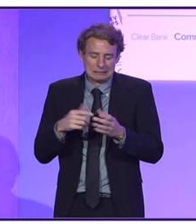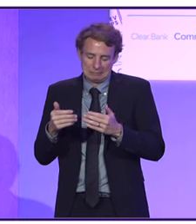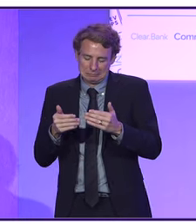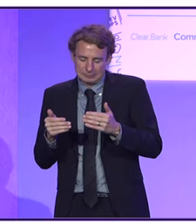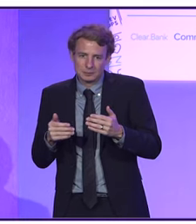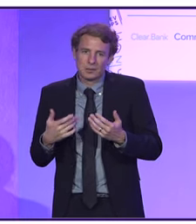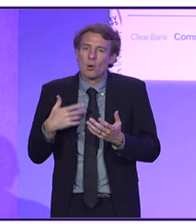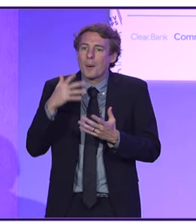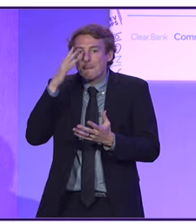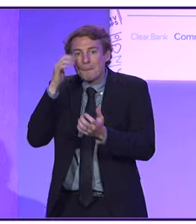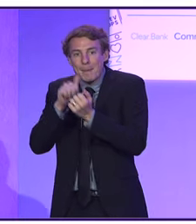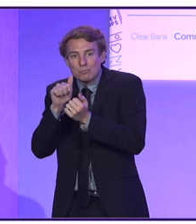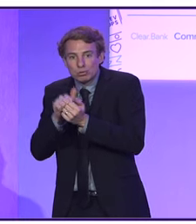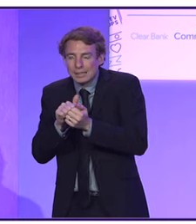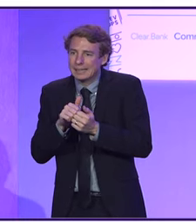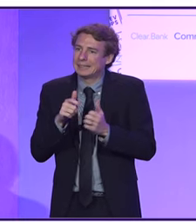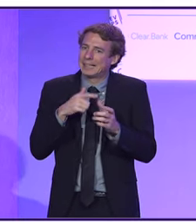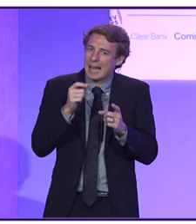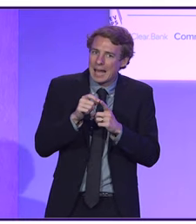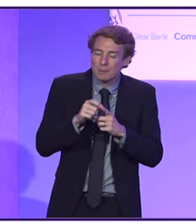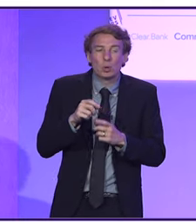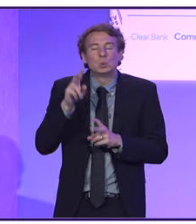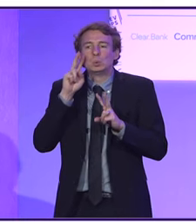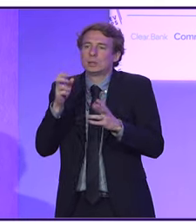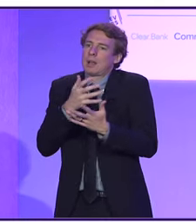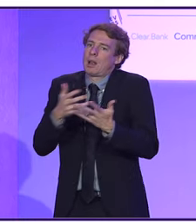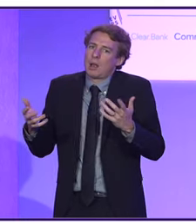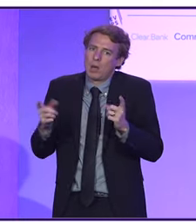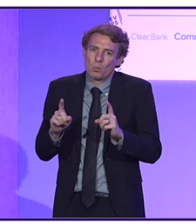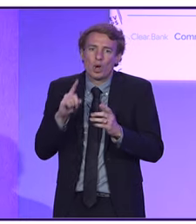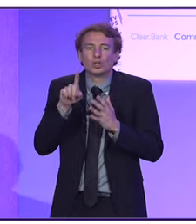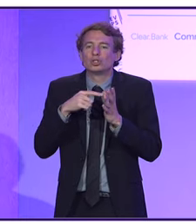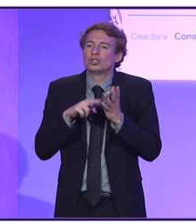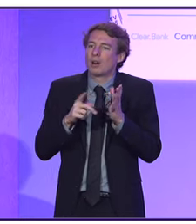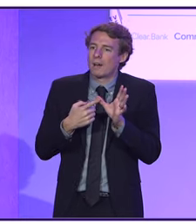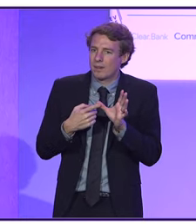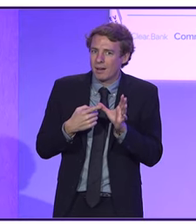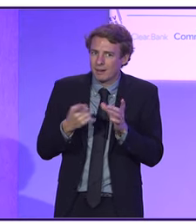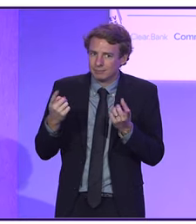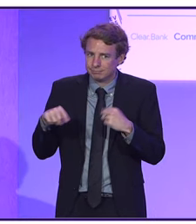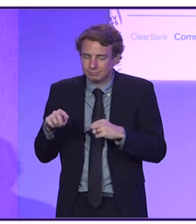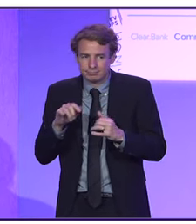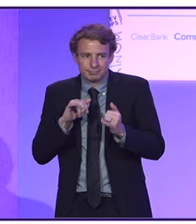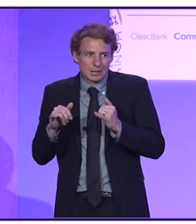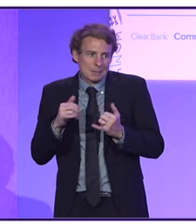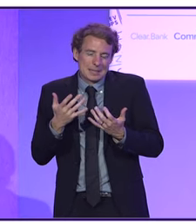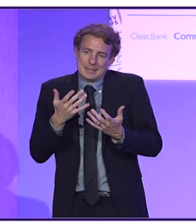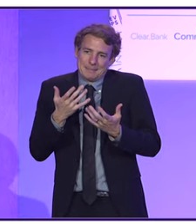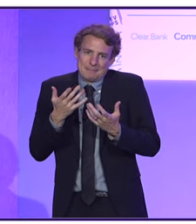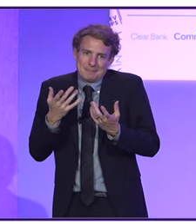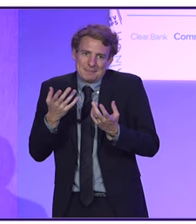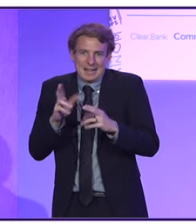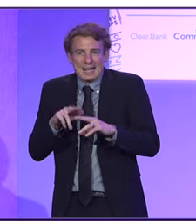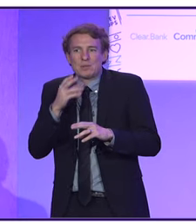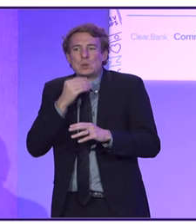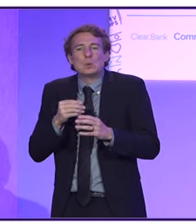time. You'll see this a lot with Java applications. So if you use Spring Boot, if you have the pleasure of supporting applications that use